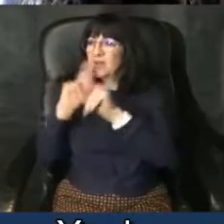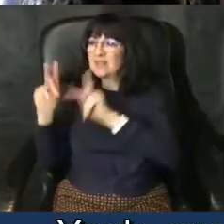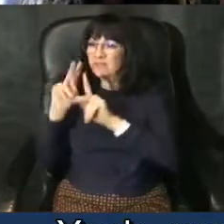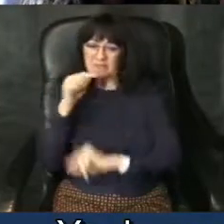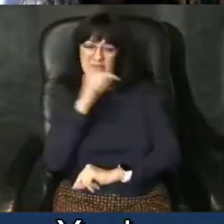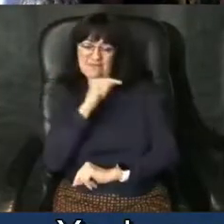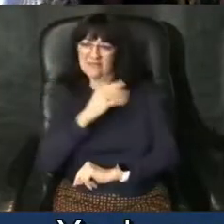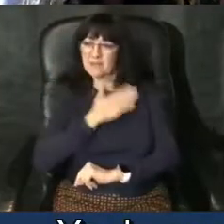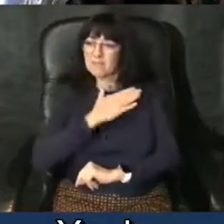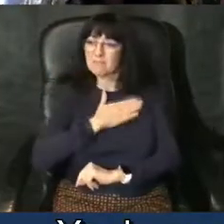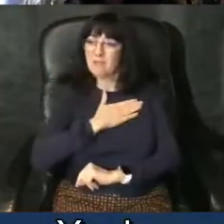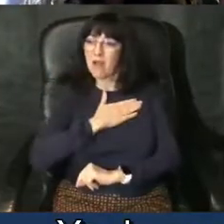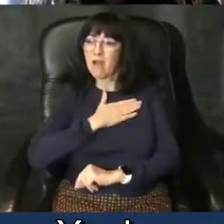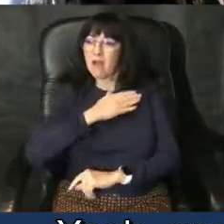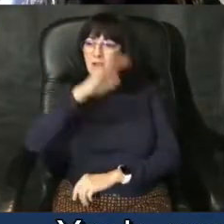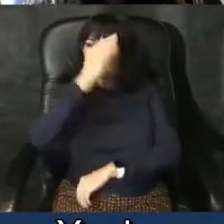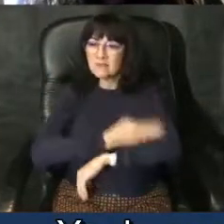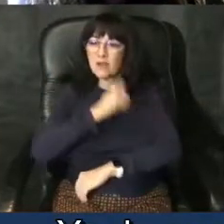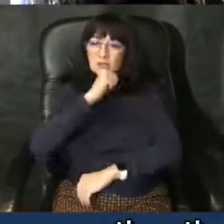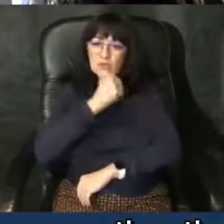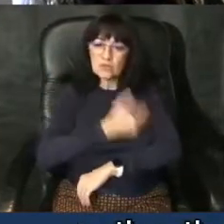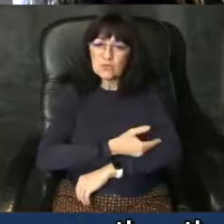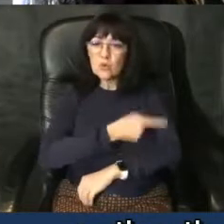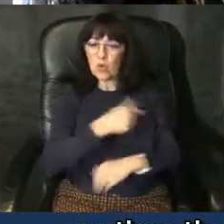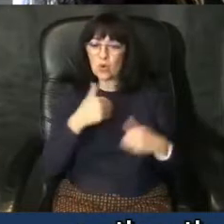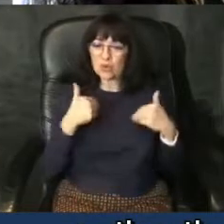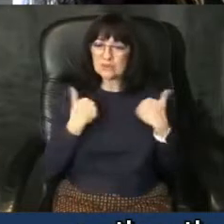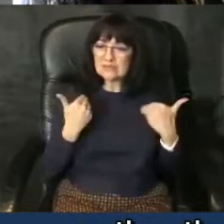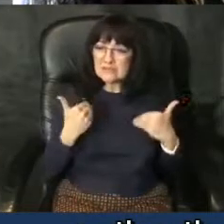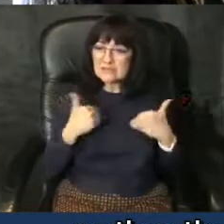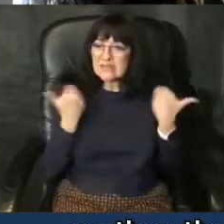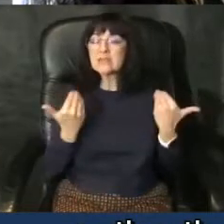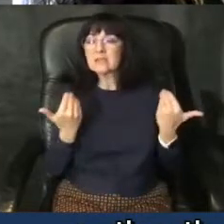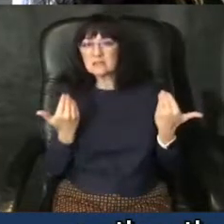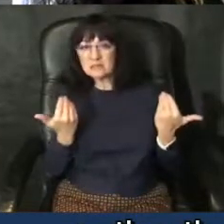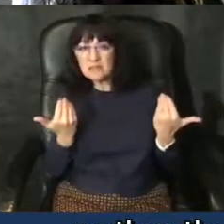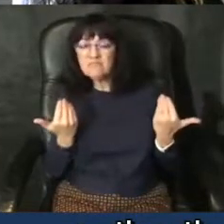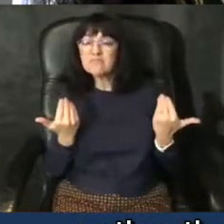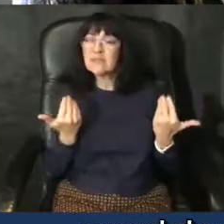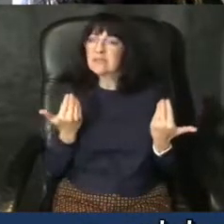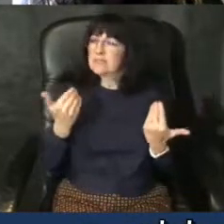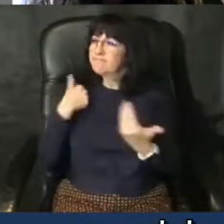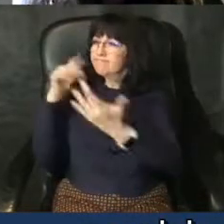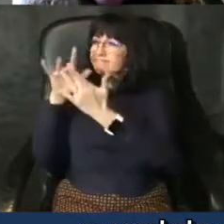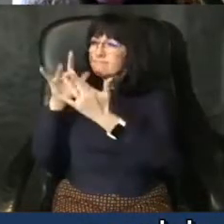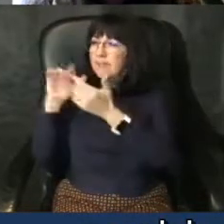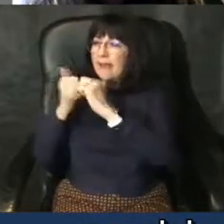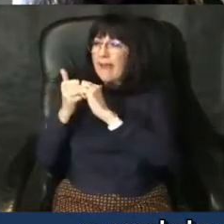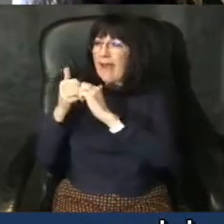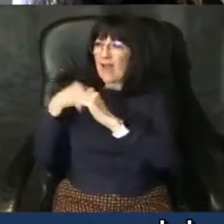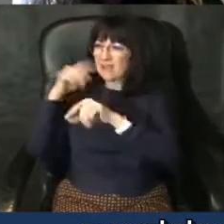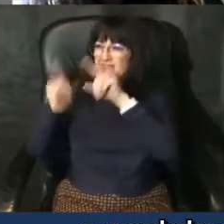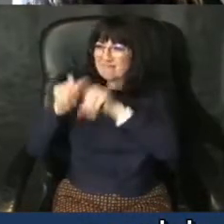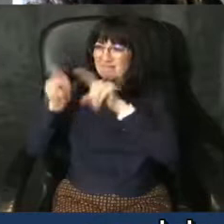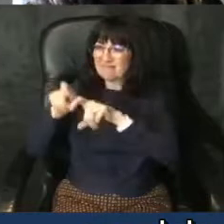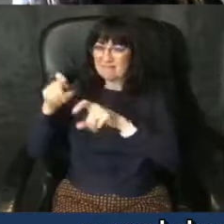Yeah, one of the things that's, you can't help but notice, but when you're with someone 24/7, some of those suspicions that you weren't